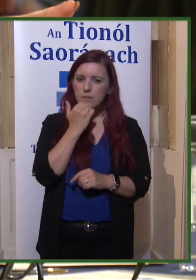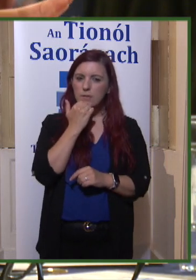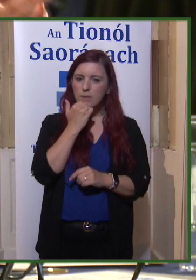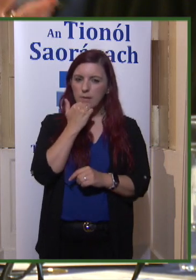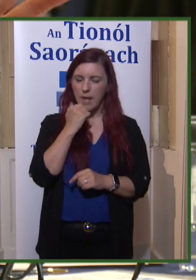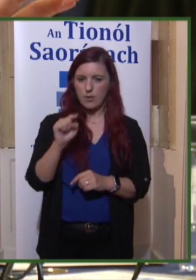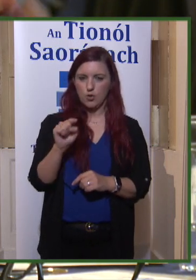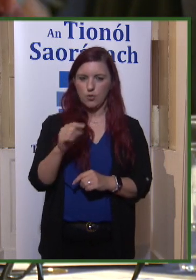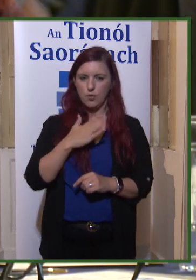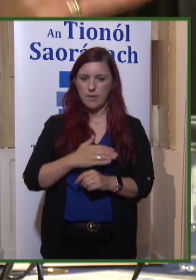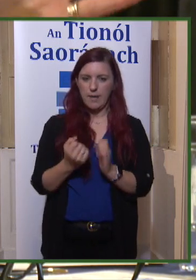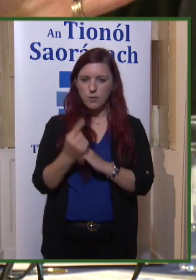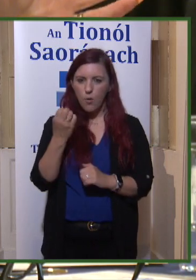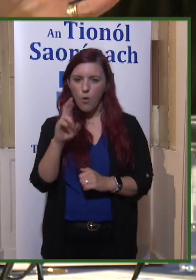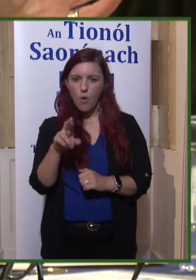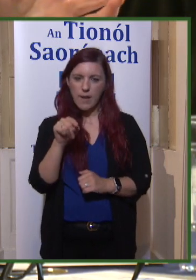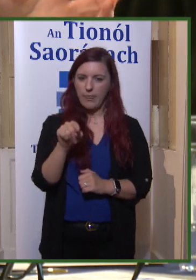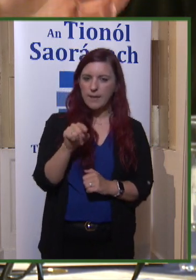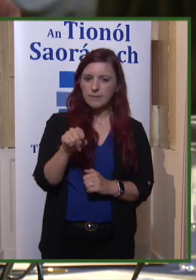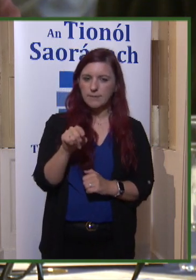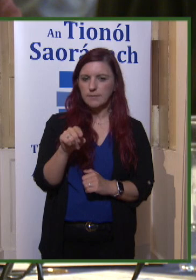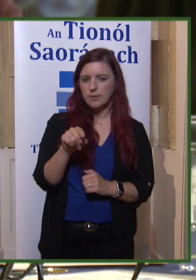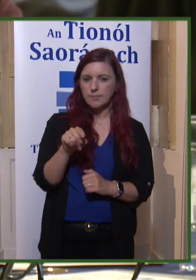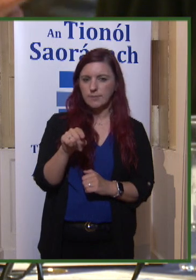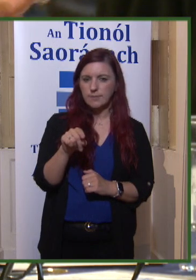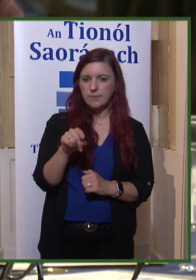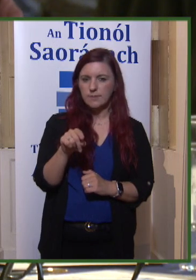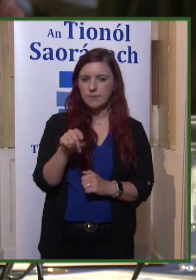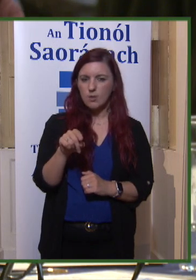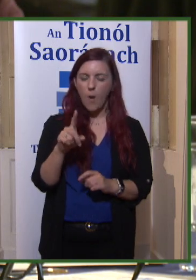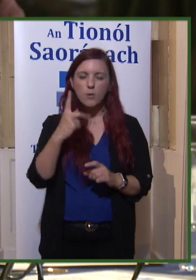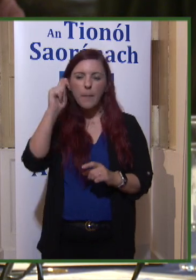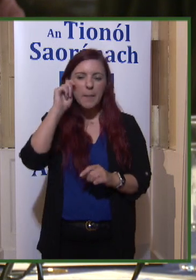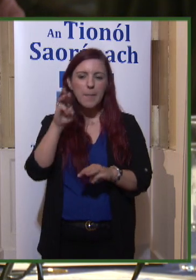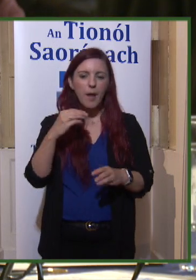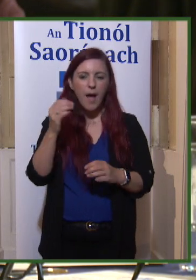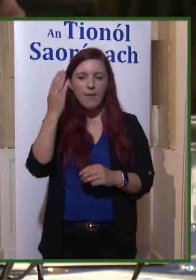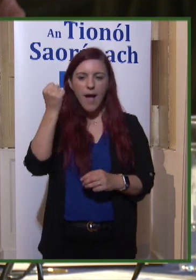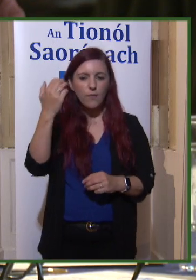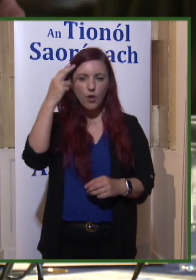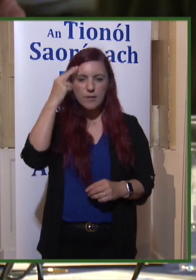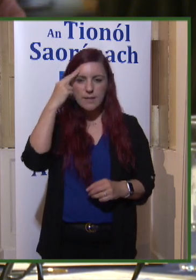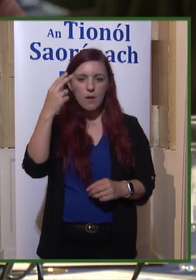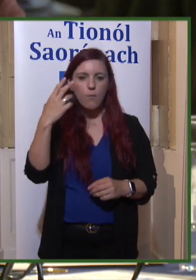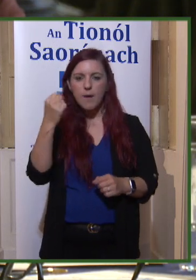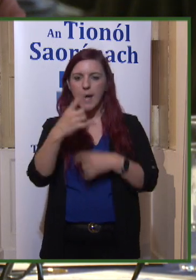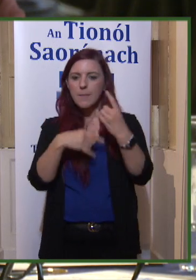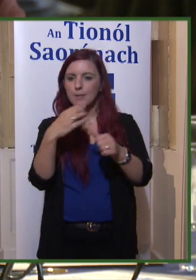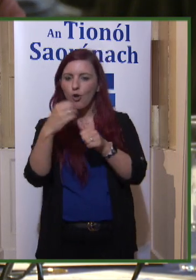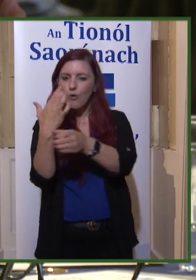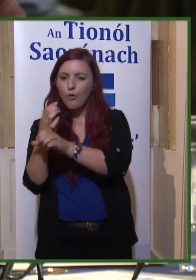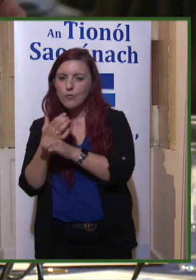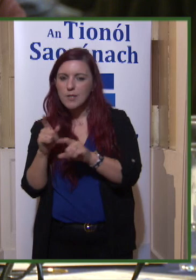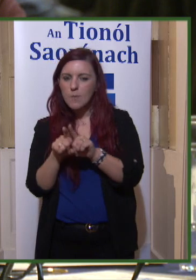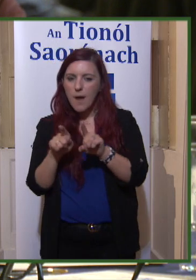statutory signatures that you'd need for that specific role. And then it might give us an understanding of what would be required for this. I